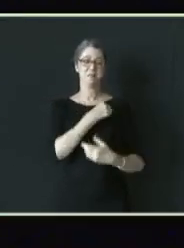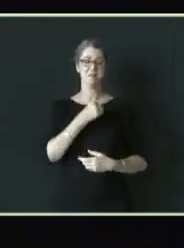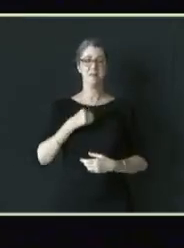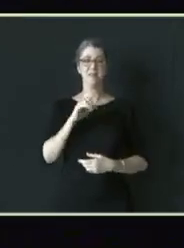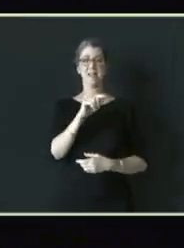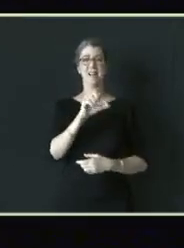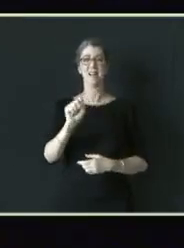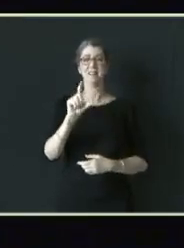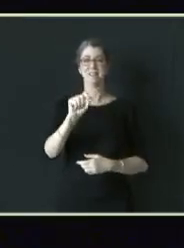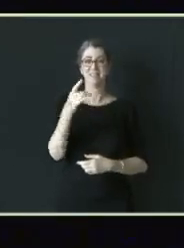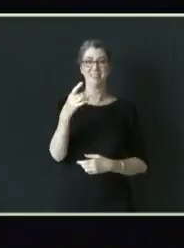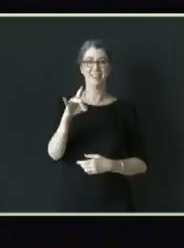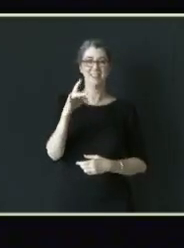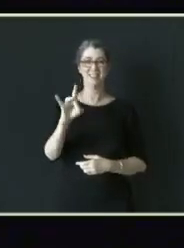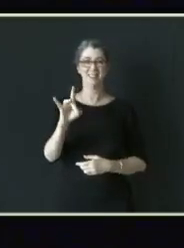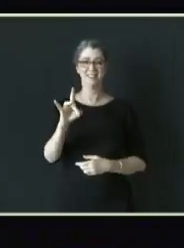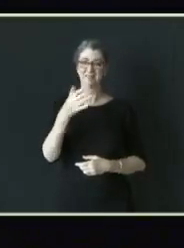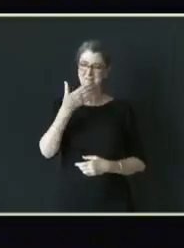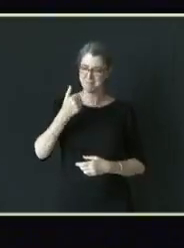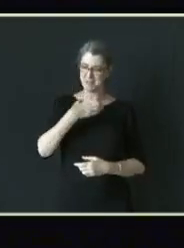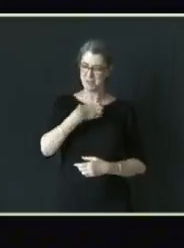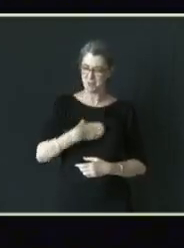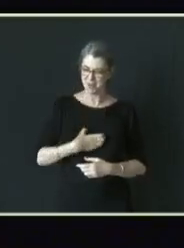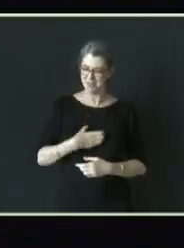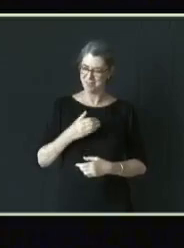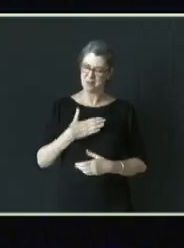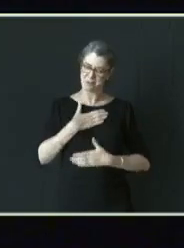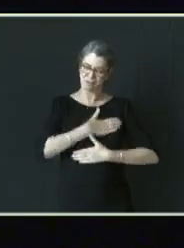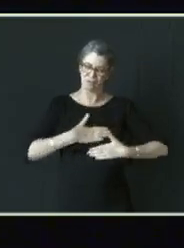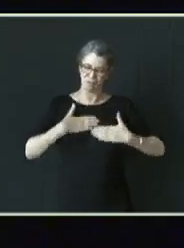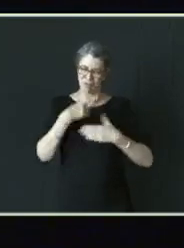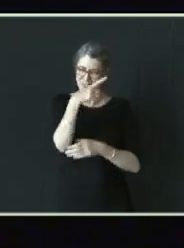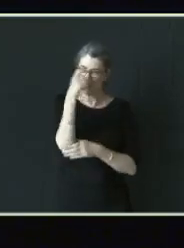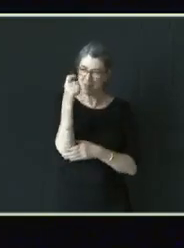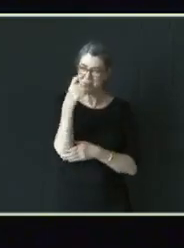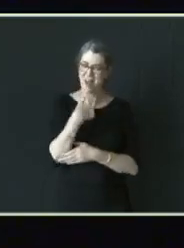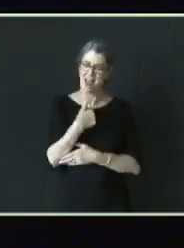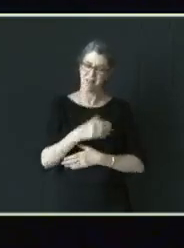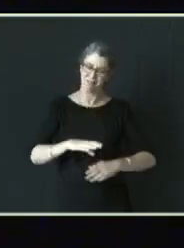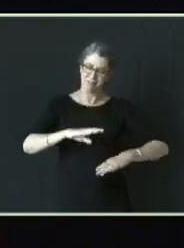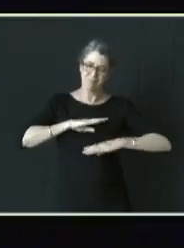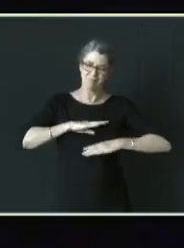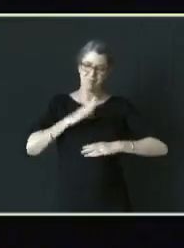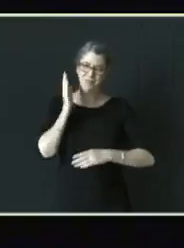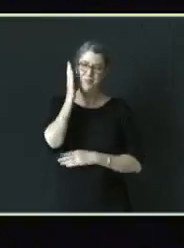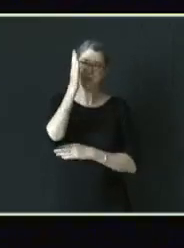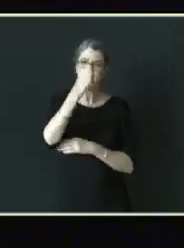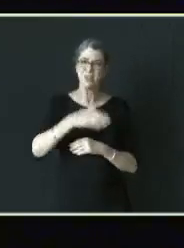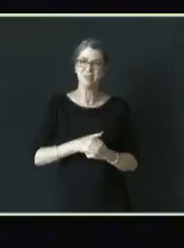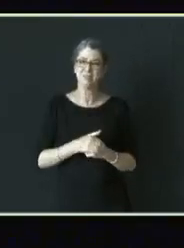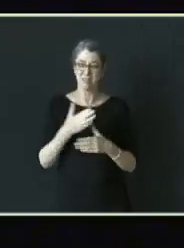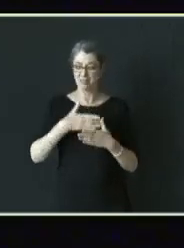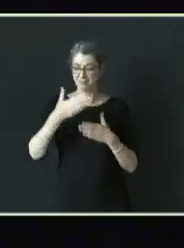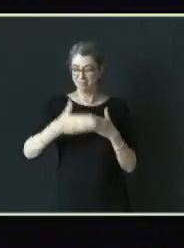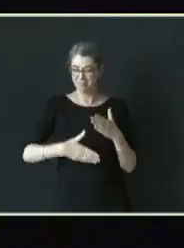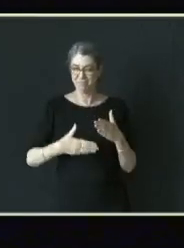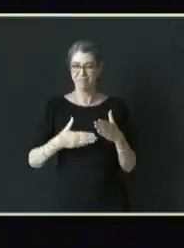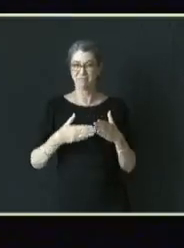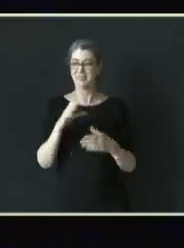of 2018, and best wishes for an enjoyable summer and rewarding future. This